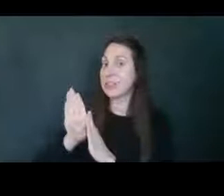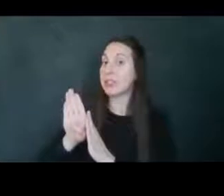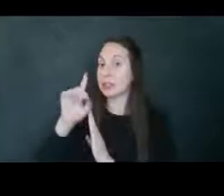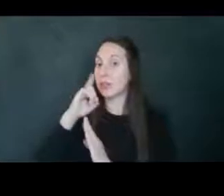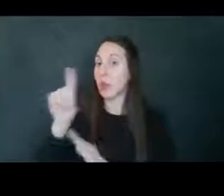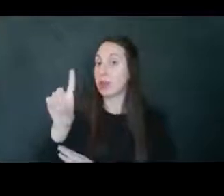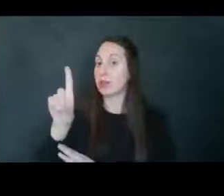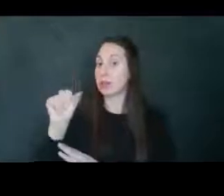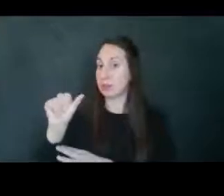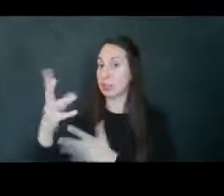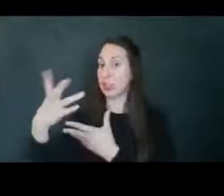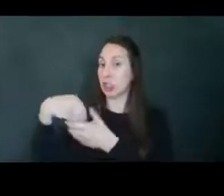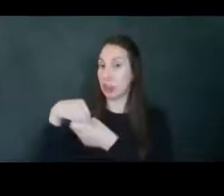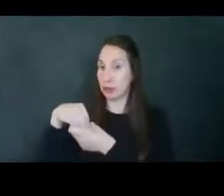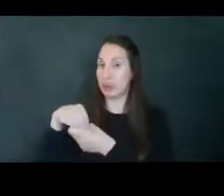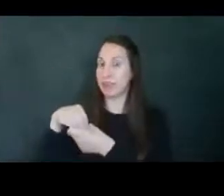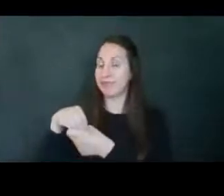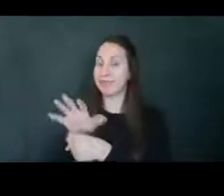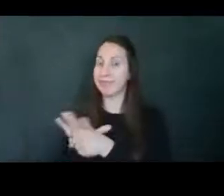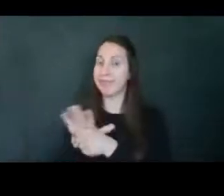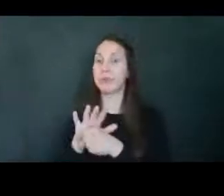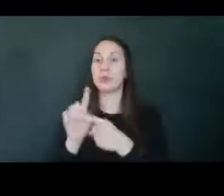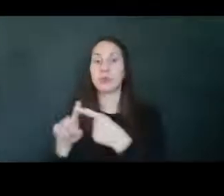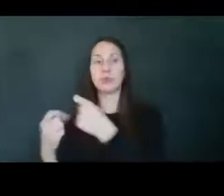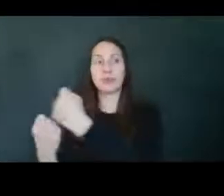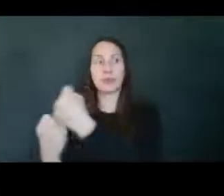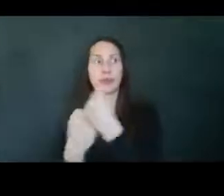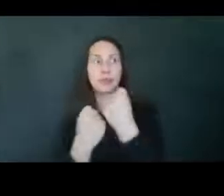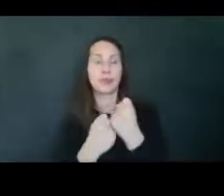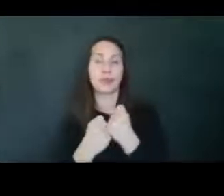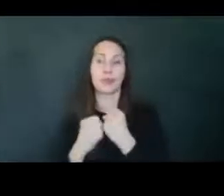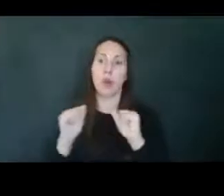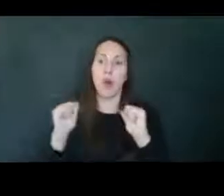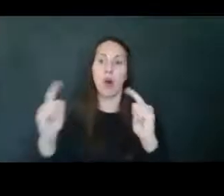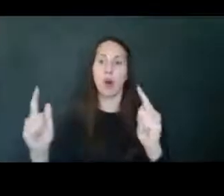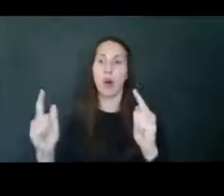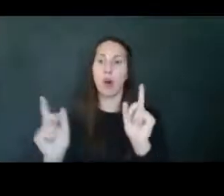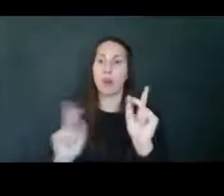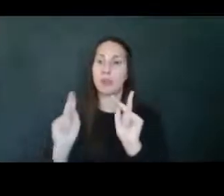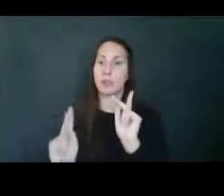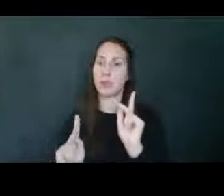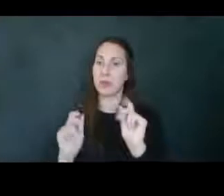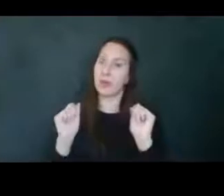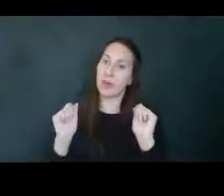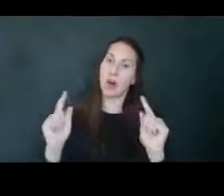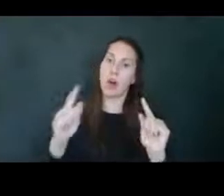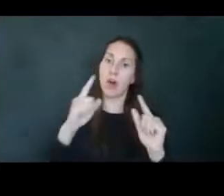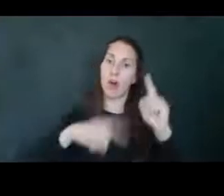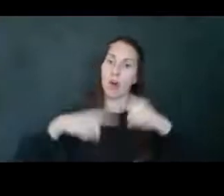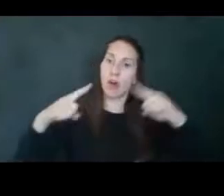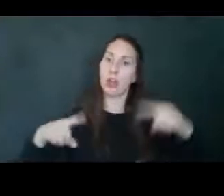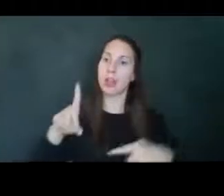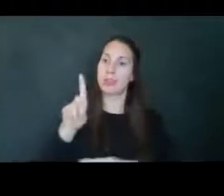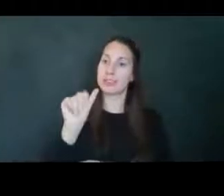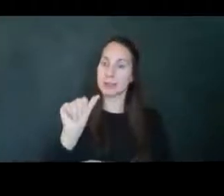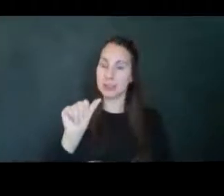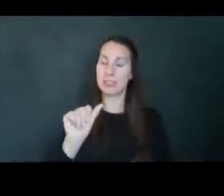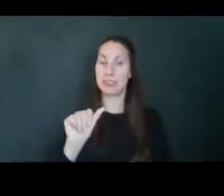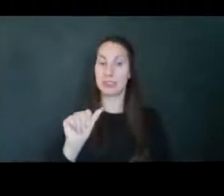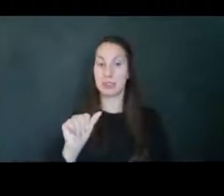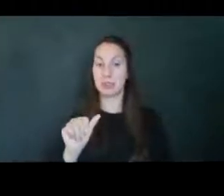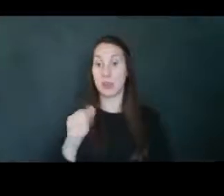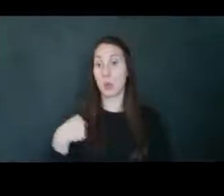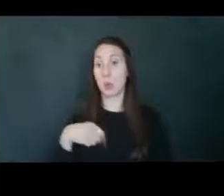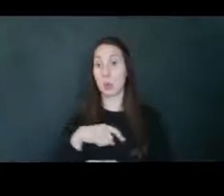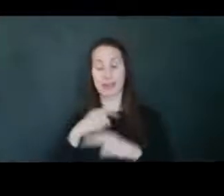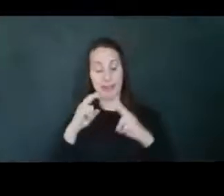disability inclusion to support constituents of all abilities throughout the JCC programming. We view ourselves, meaning